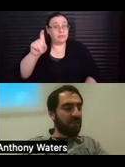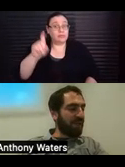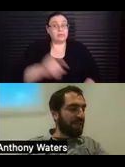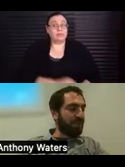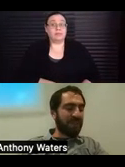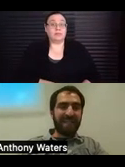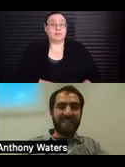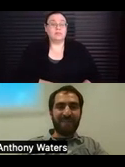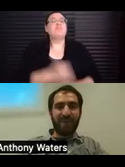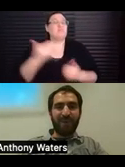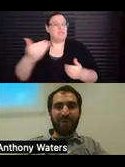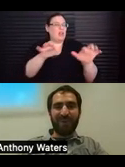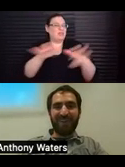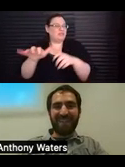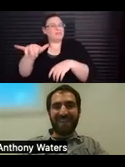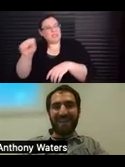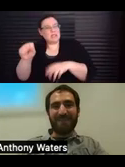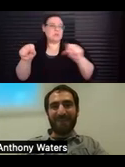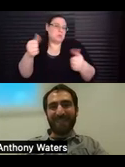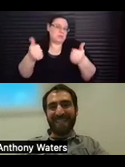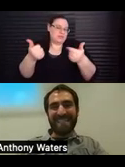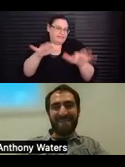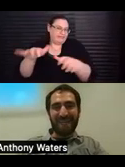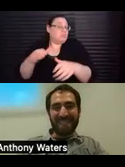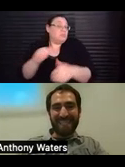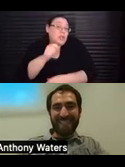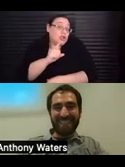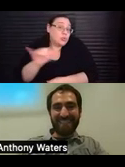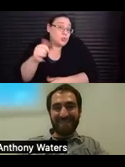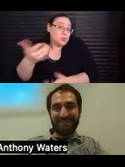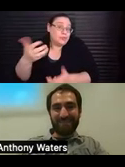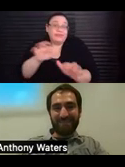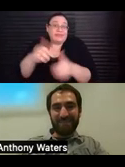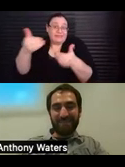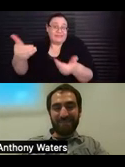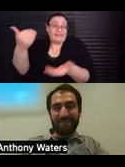And then go ahead and put a yes, no, or not sure in that chat box again.